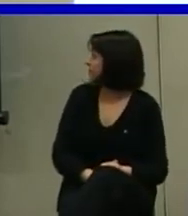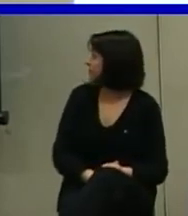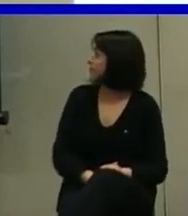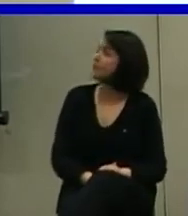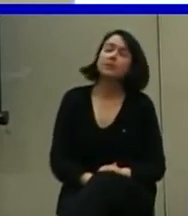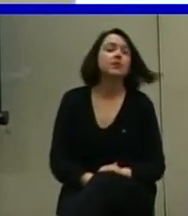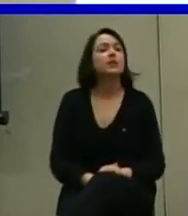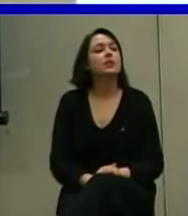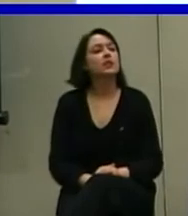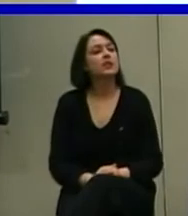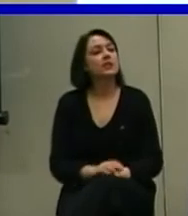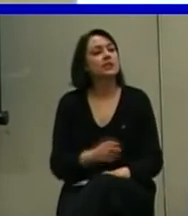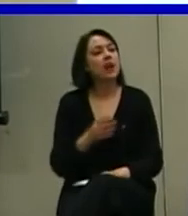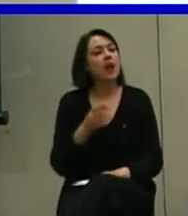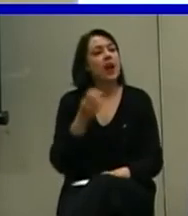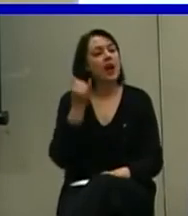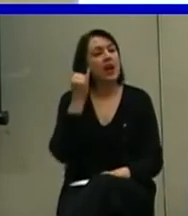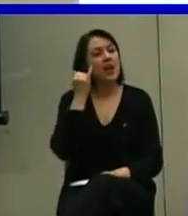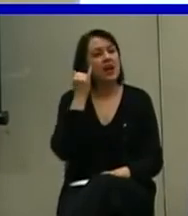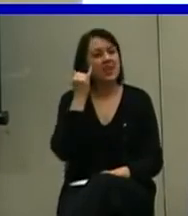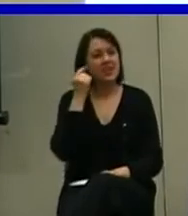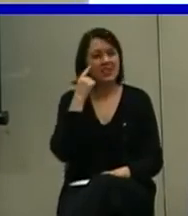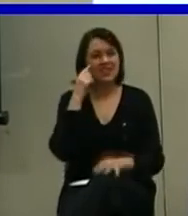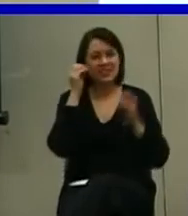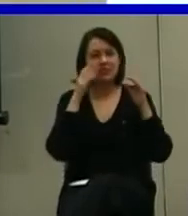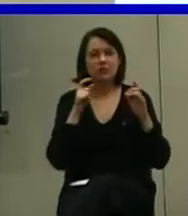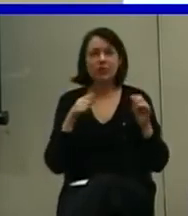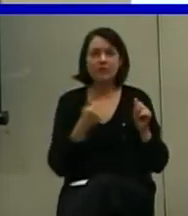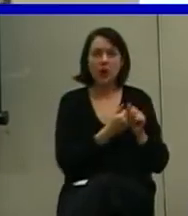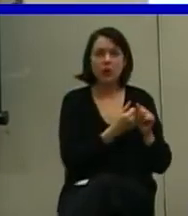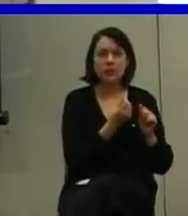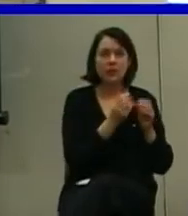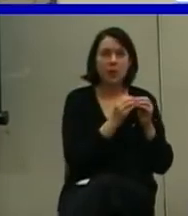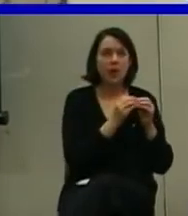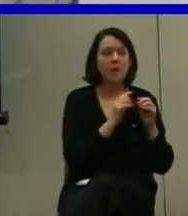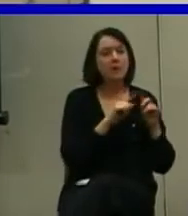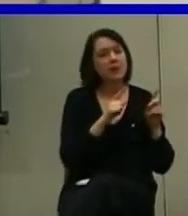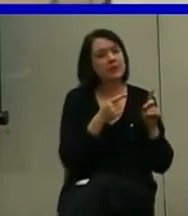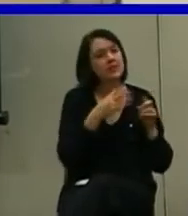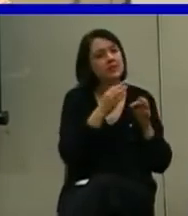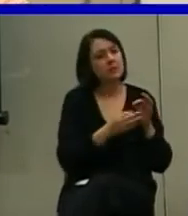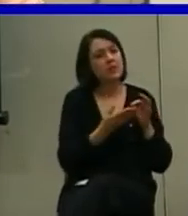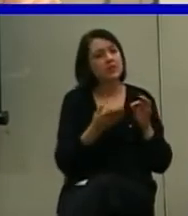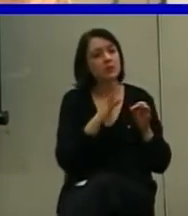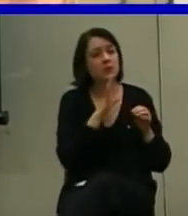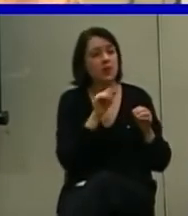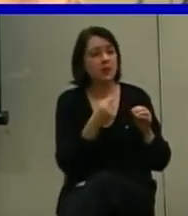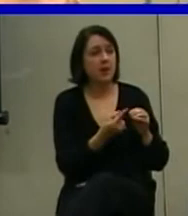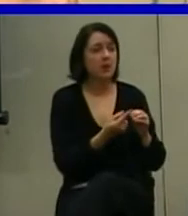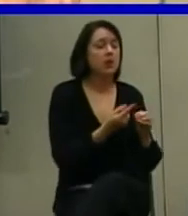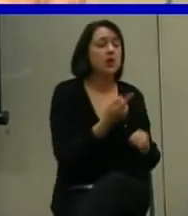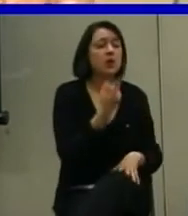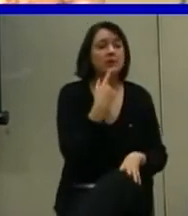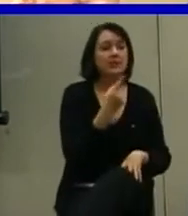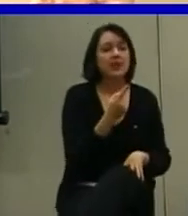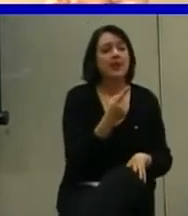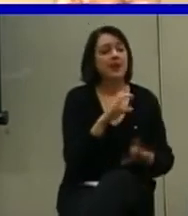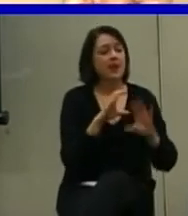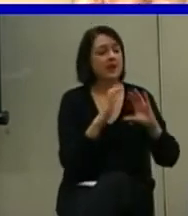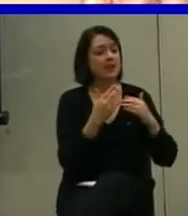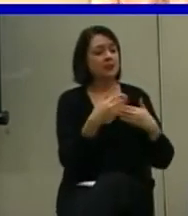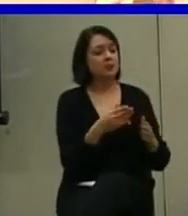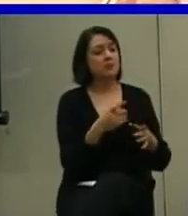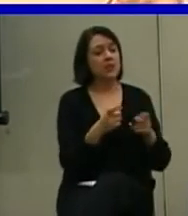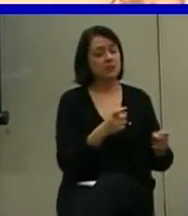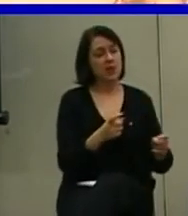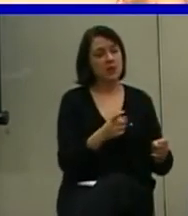So at the end there, again, I think teachers should have followed a little longer. But these are the kind of simple things we're talking about. So when we say classroom management, we